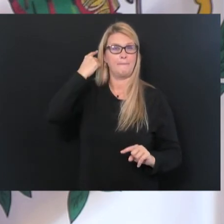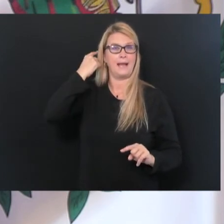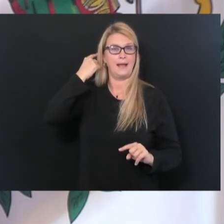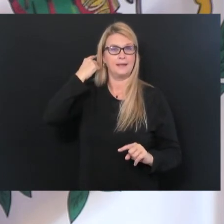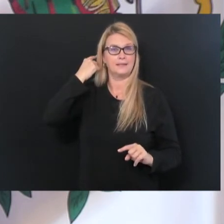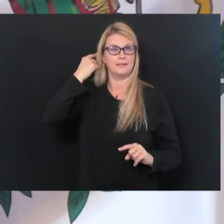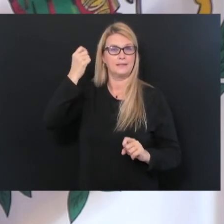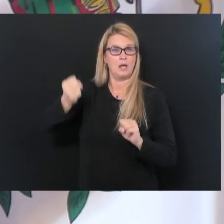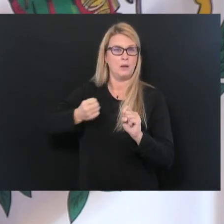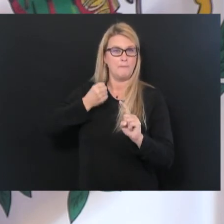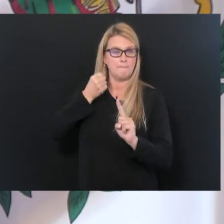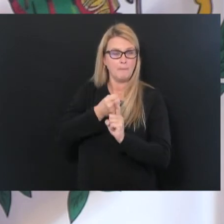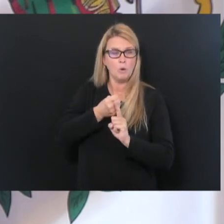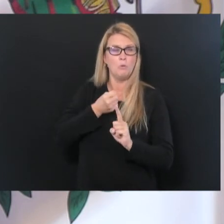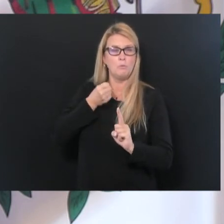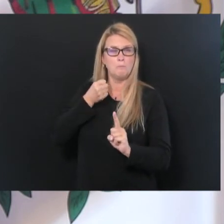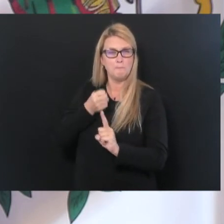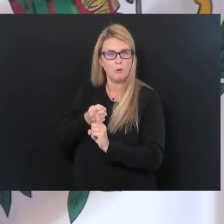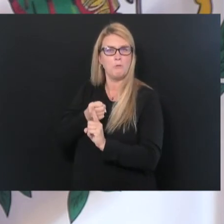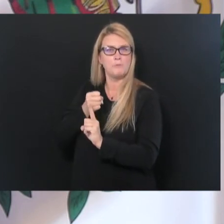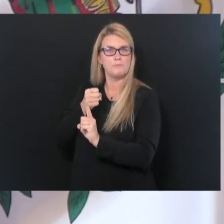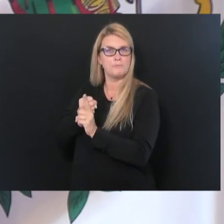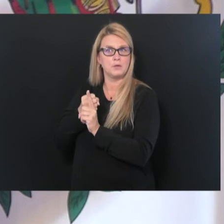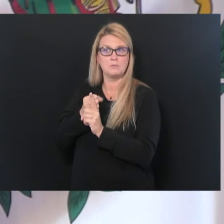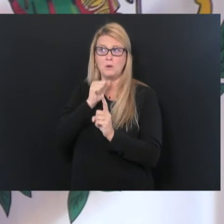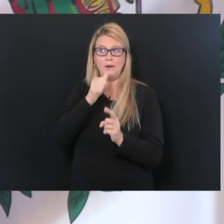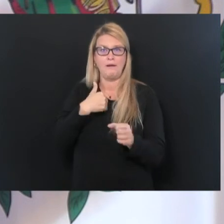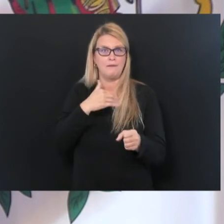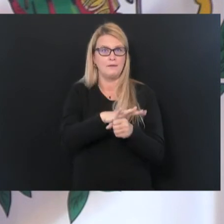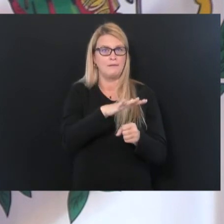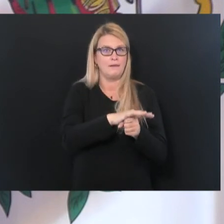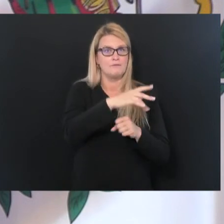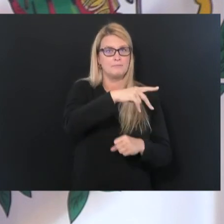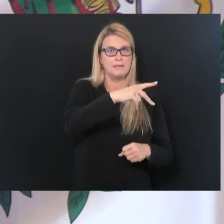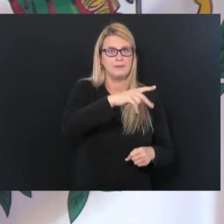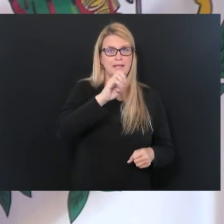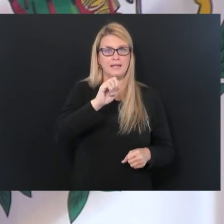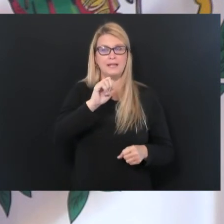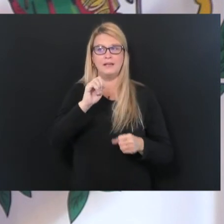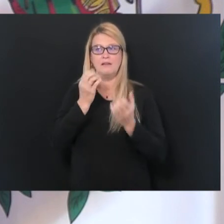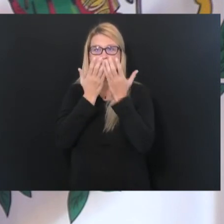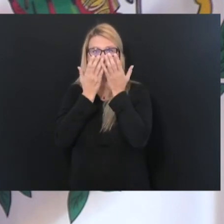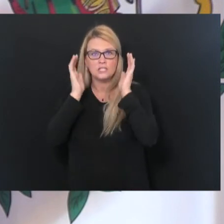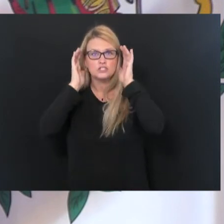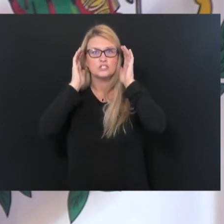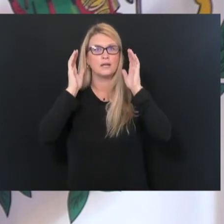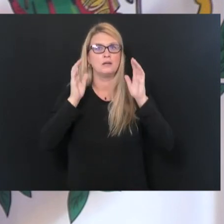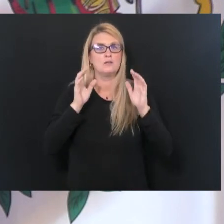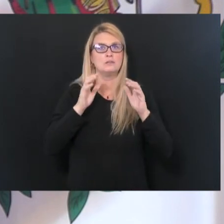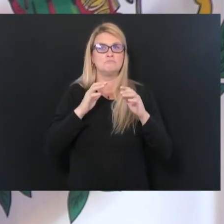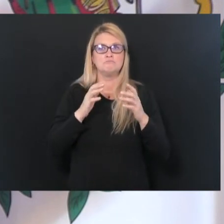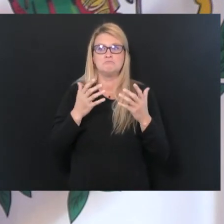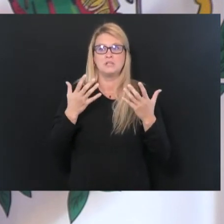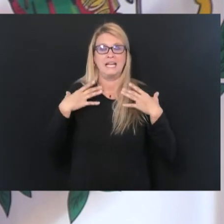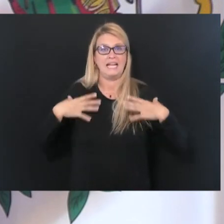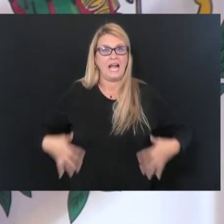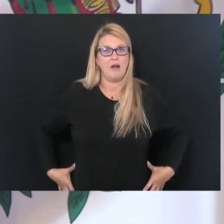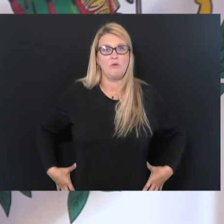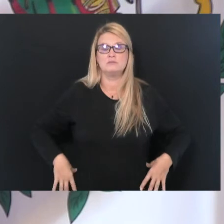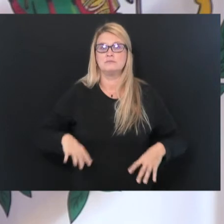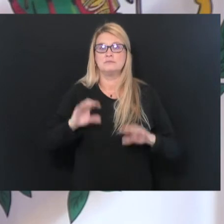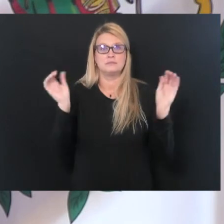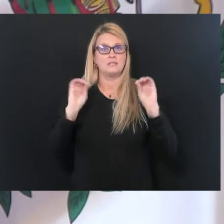happened, boom, boom. We didn't have the PPE, all the face shields. We didn't have the mask. We didn't have anything like